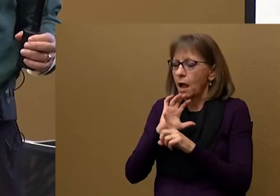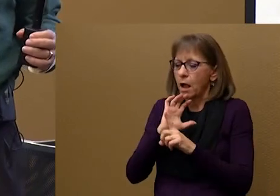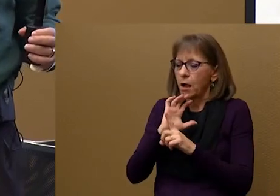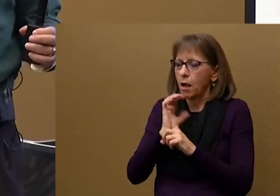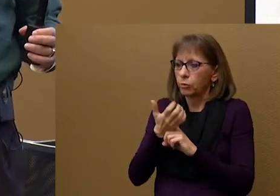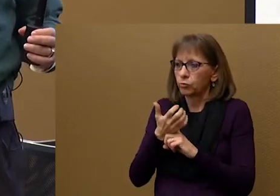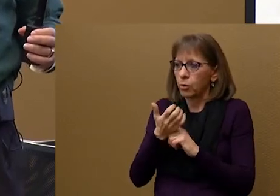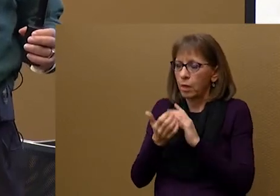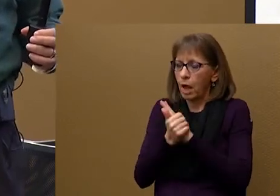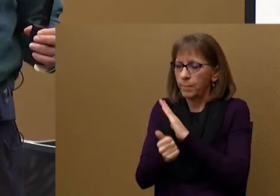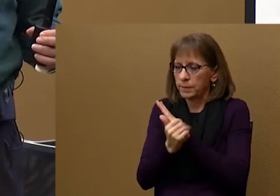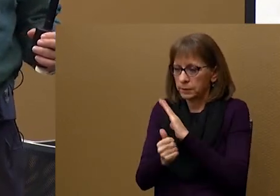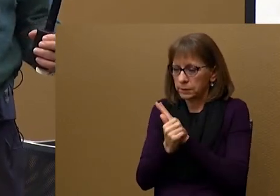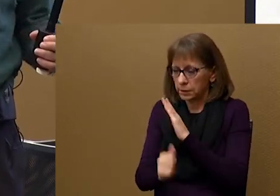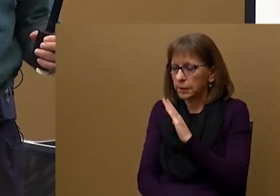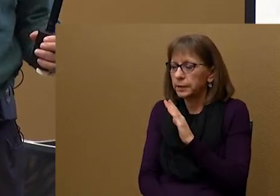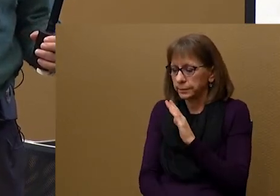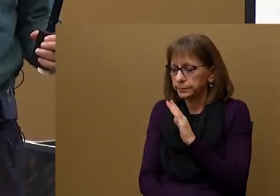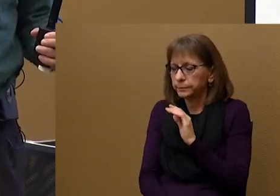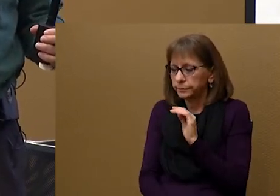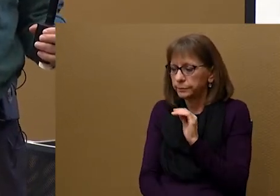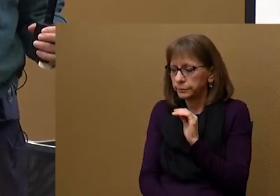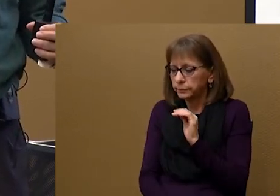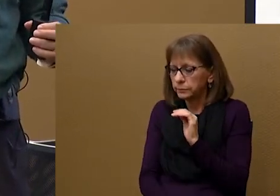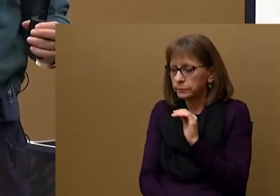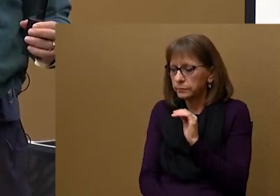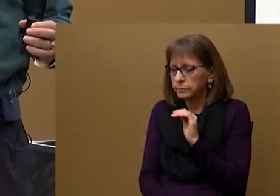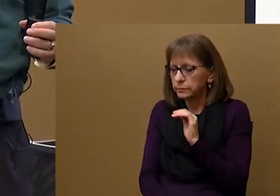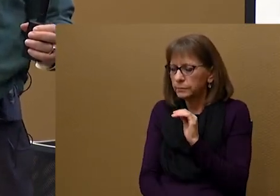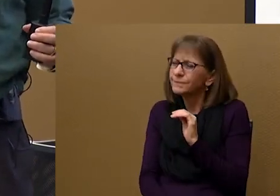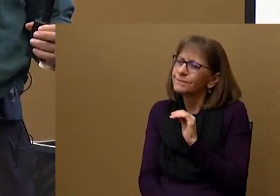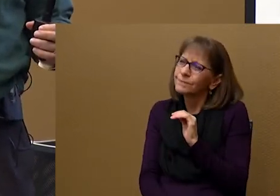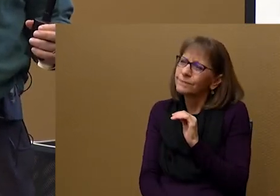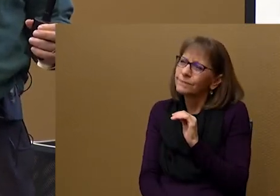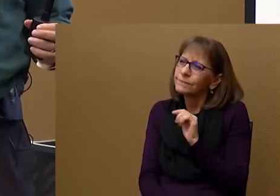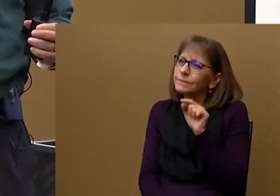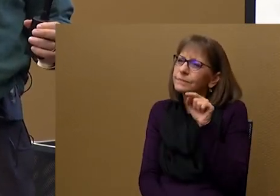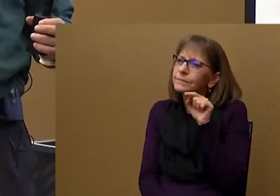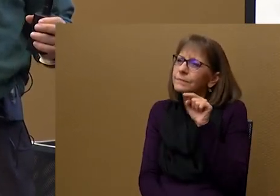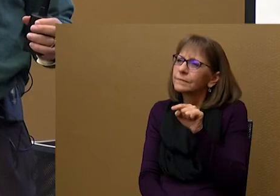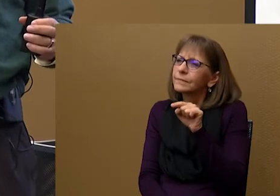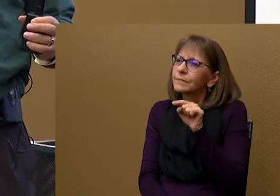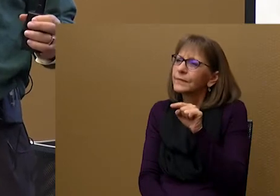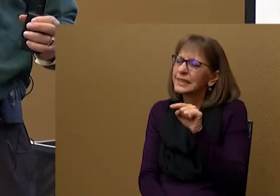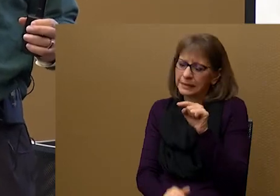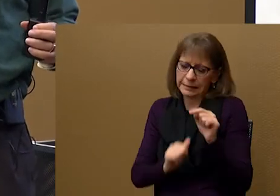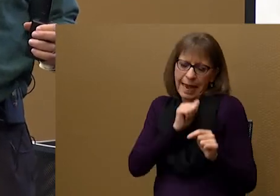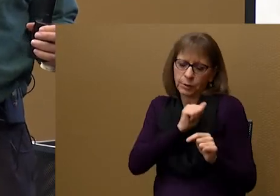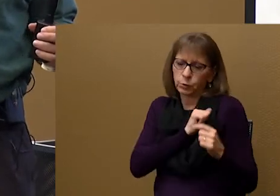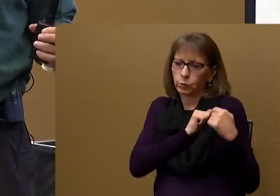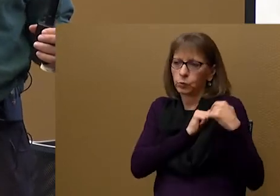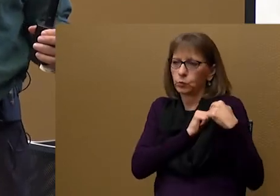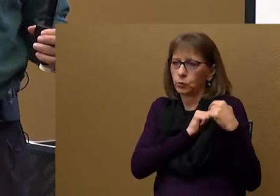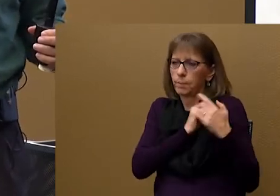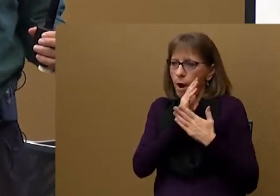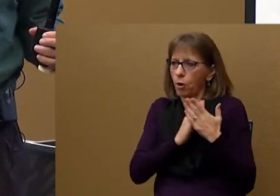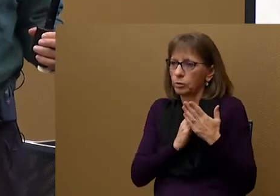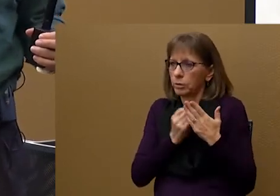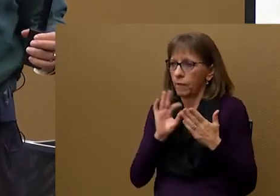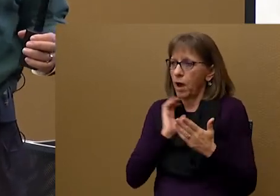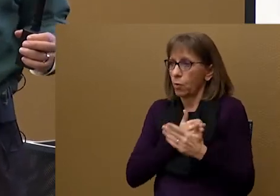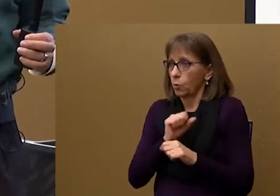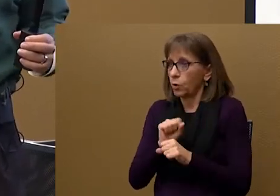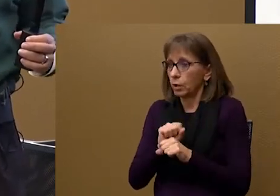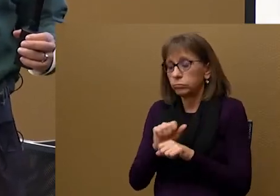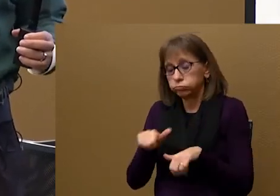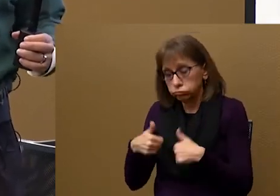dimension of cultural competency, and this is on the